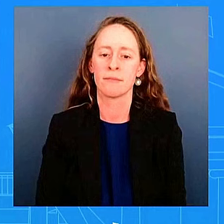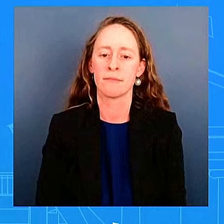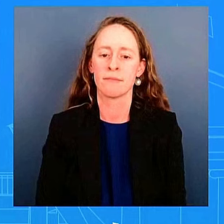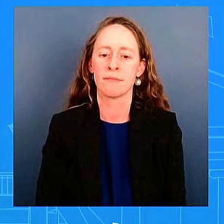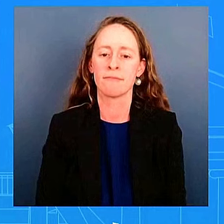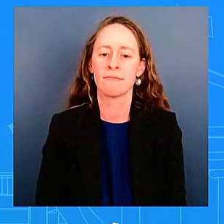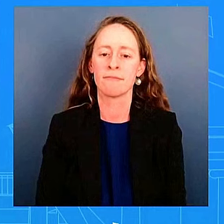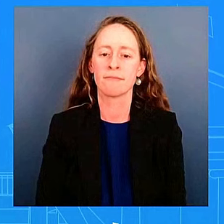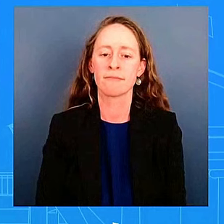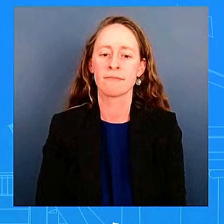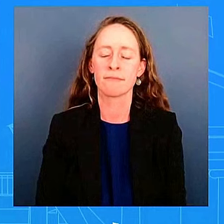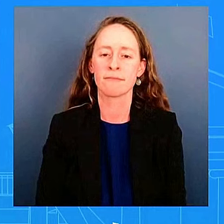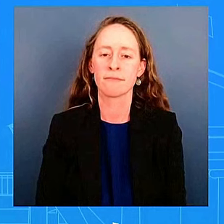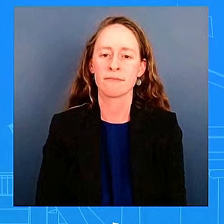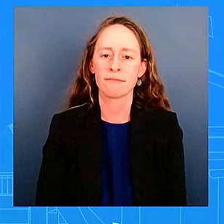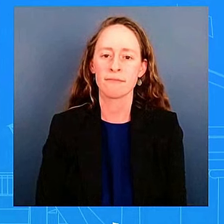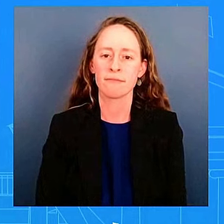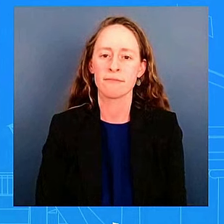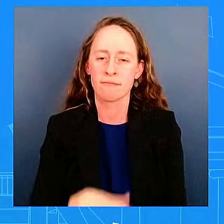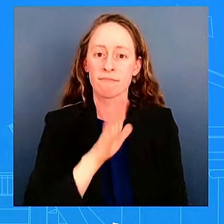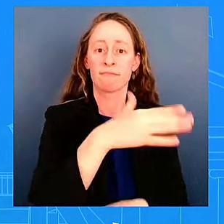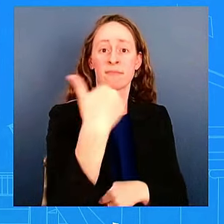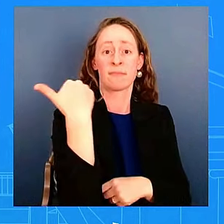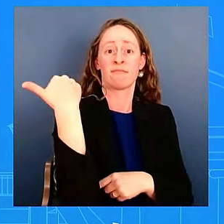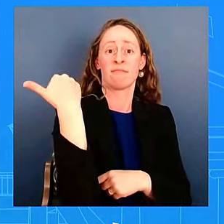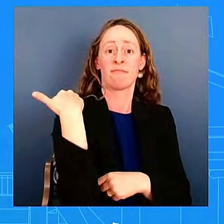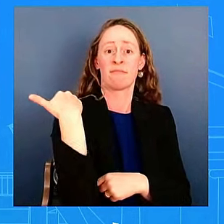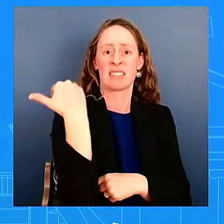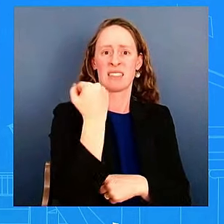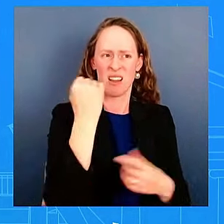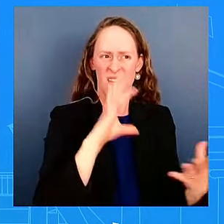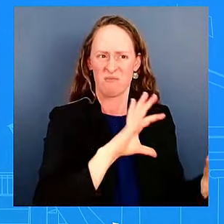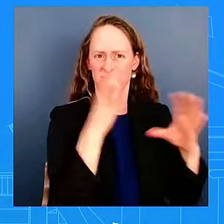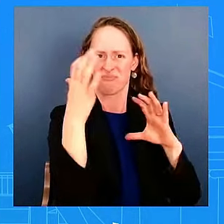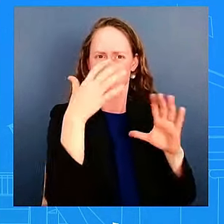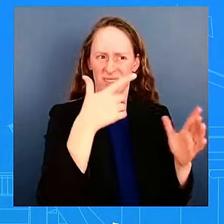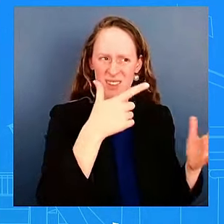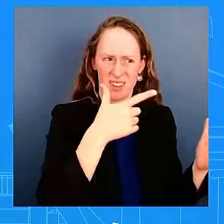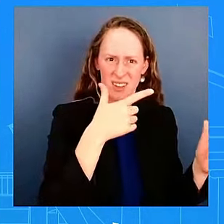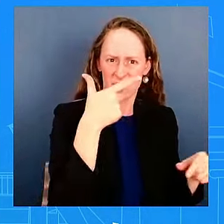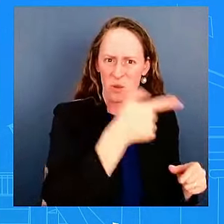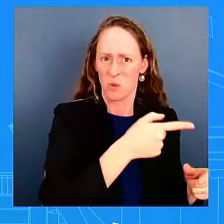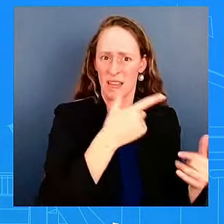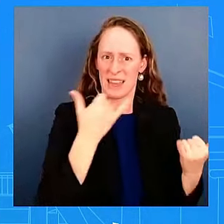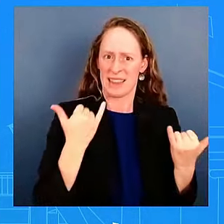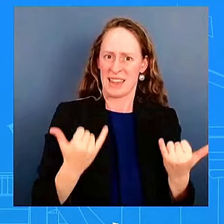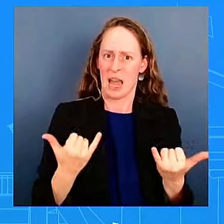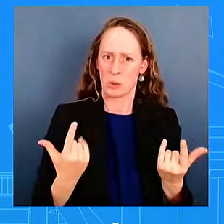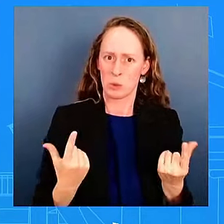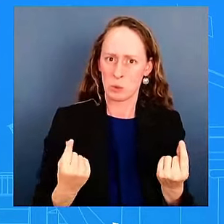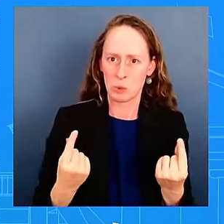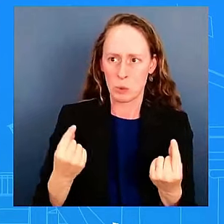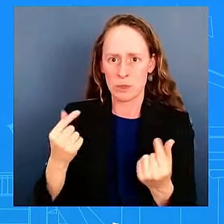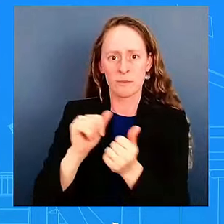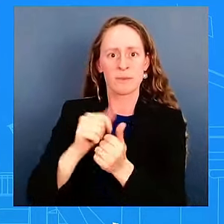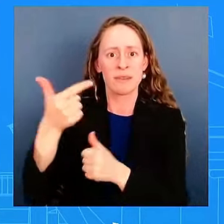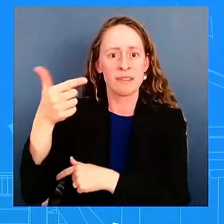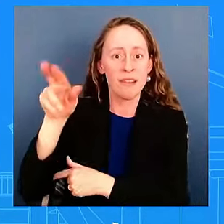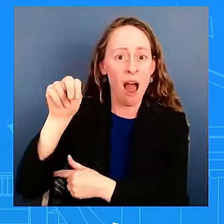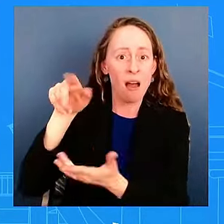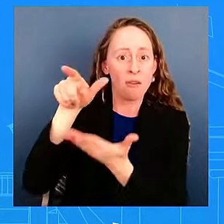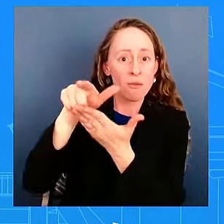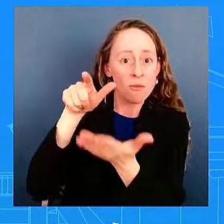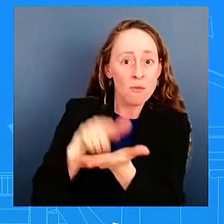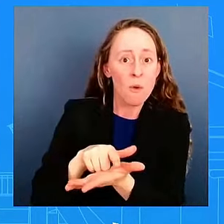sense of urgency or position on gun control legislation? And then secondly, there's been a lot of right-wing chatter about the female